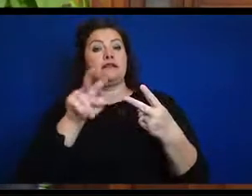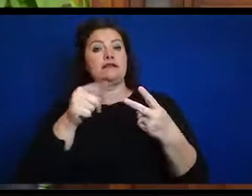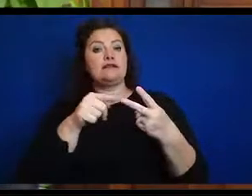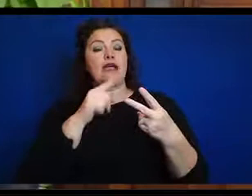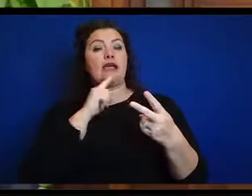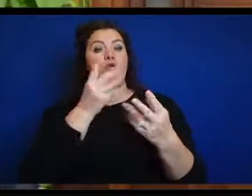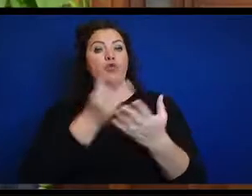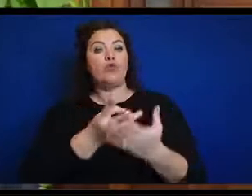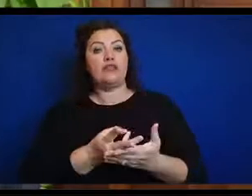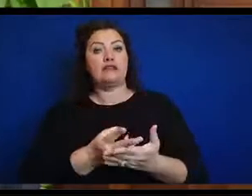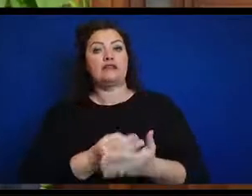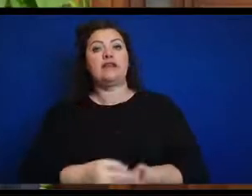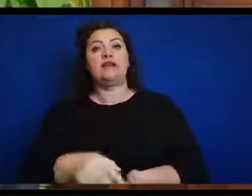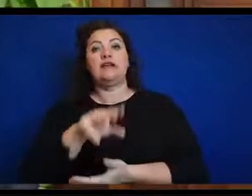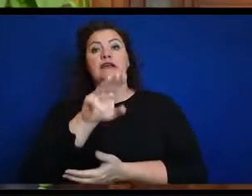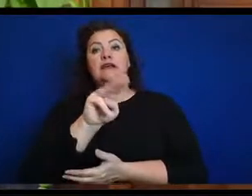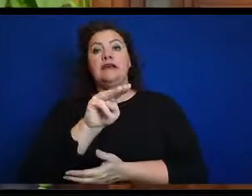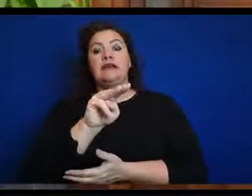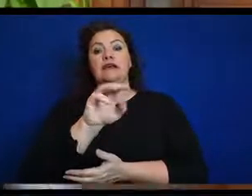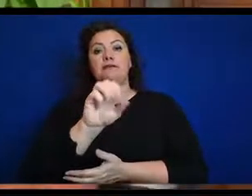be Ms. Cleveland Leget.